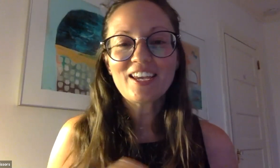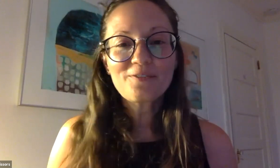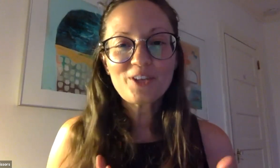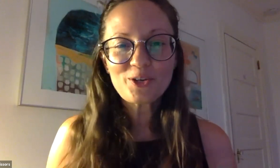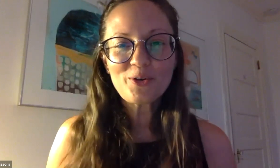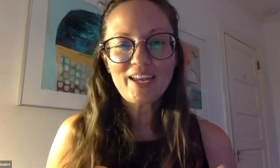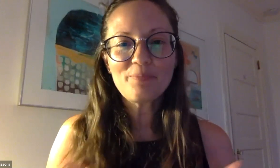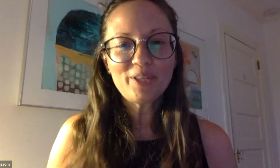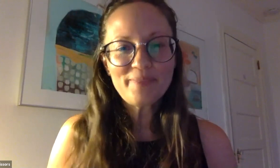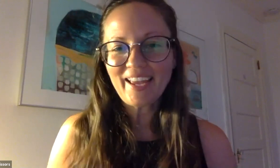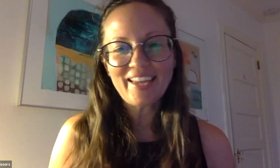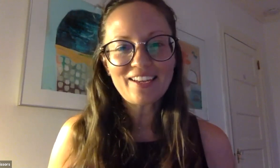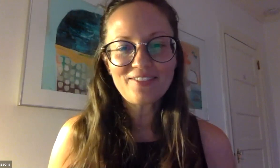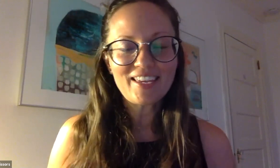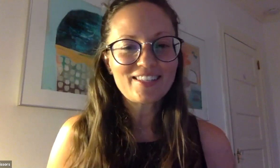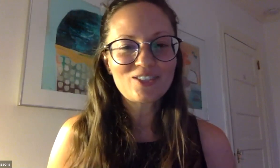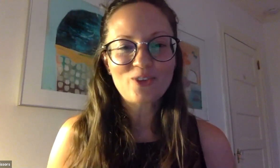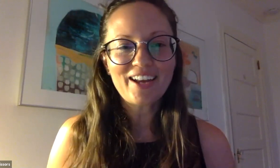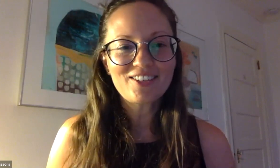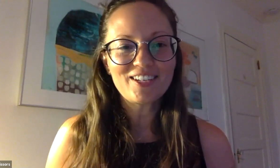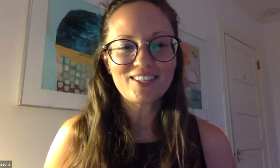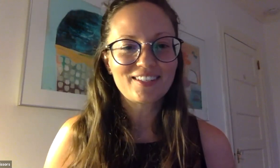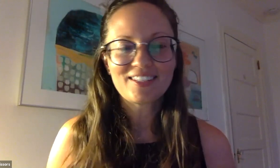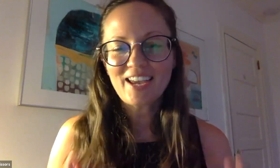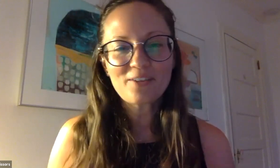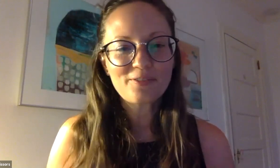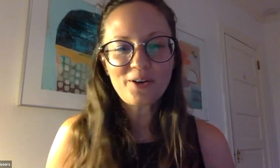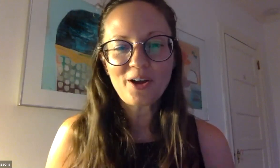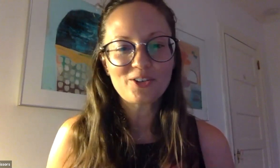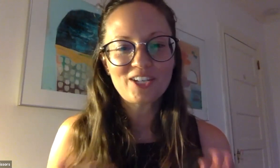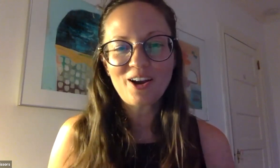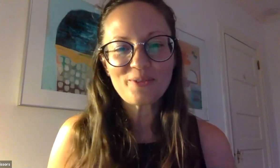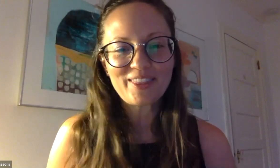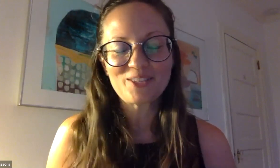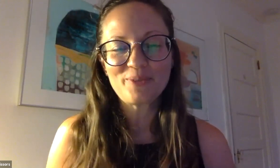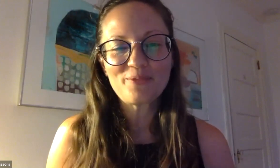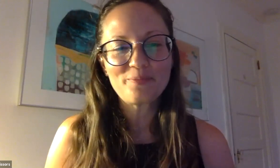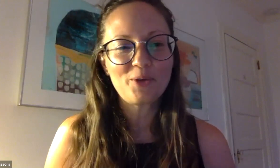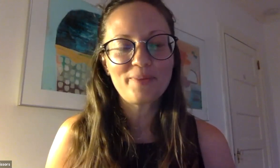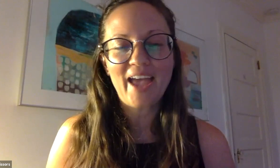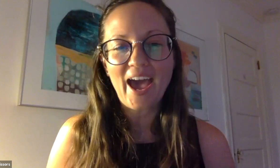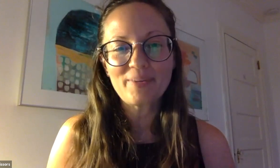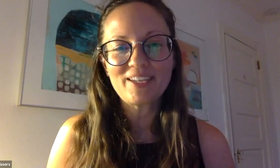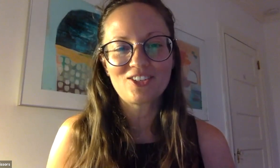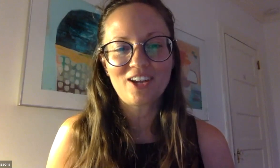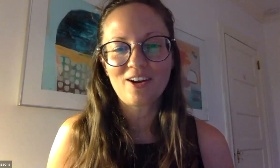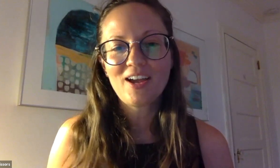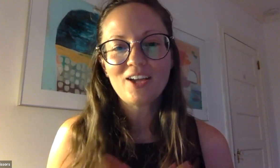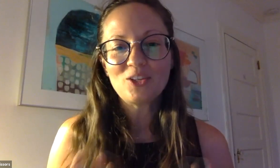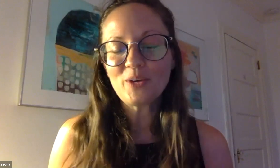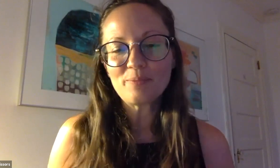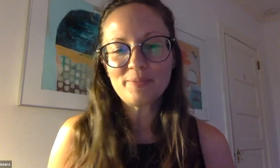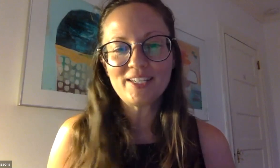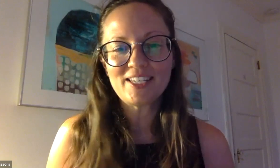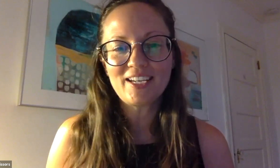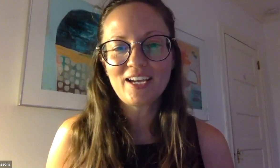And if you implement any of these strategies, take a photo, share it with us. We would be happy to share